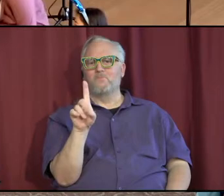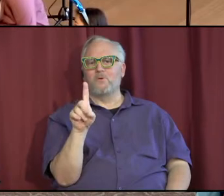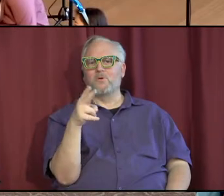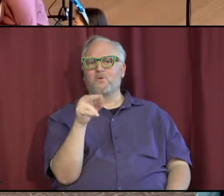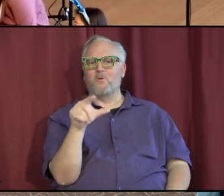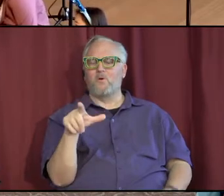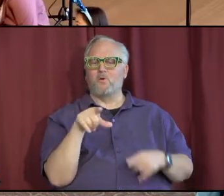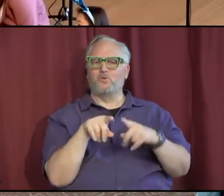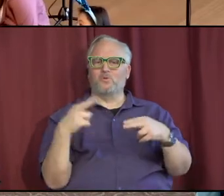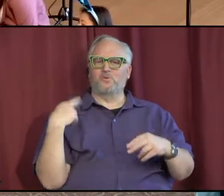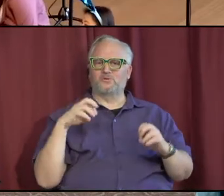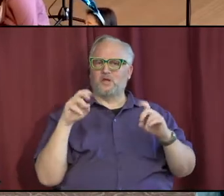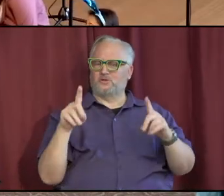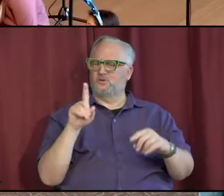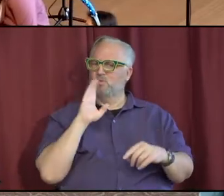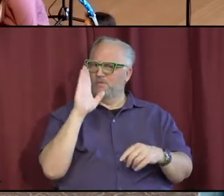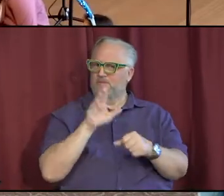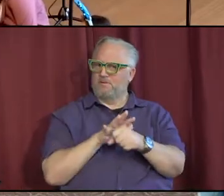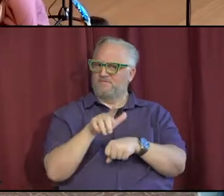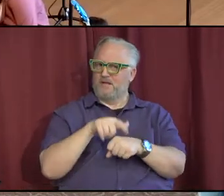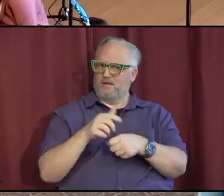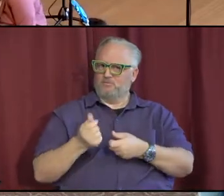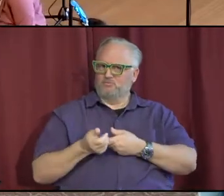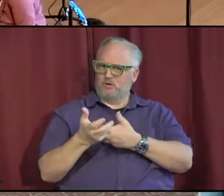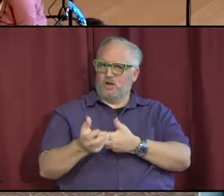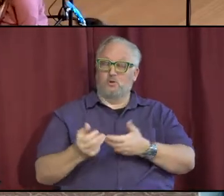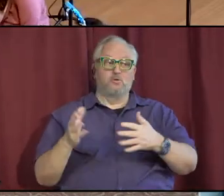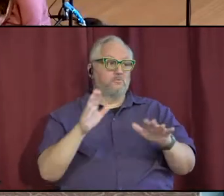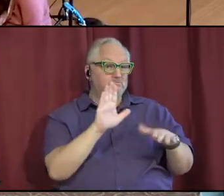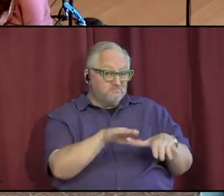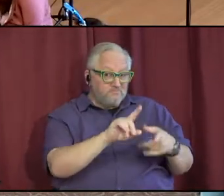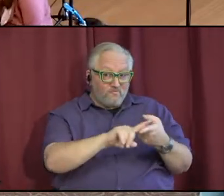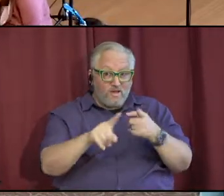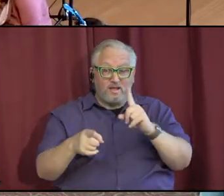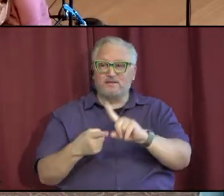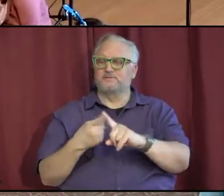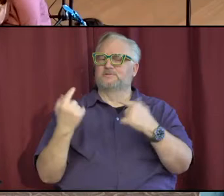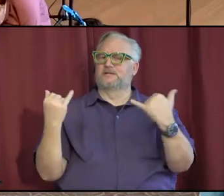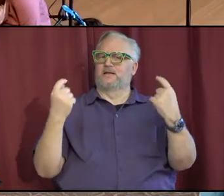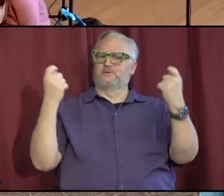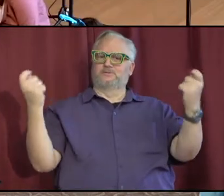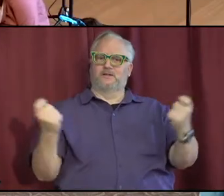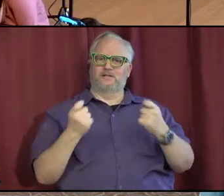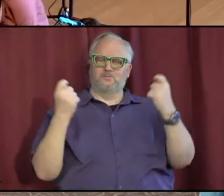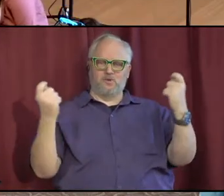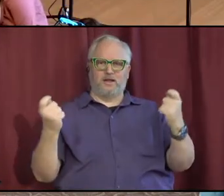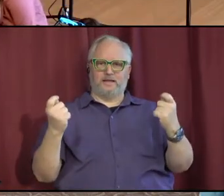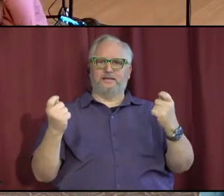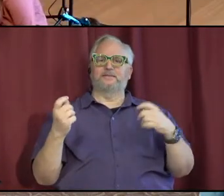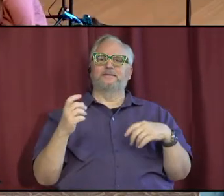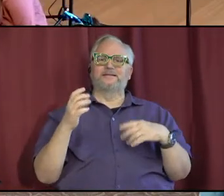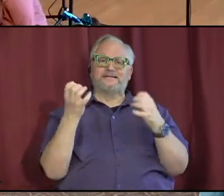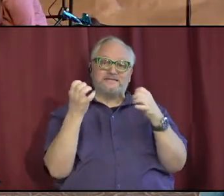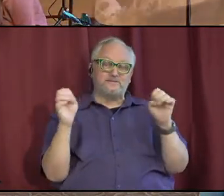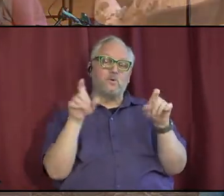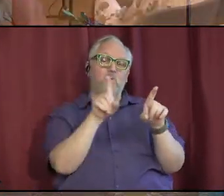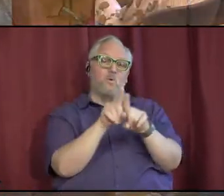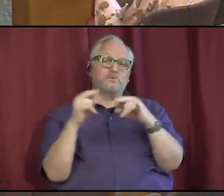So today, friends, we're celebrating Easter, and it's also Trans Day of Visibility.